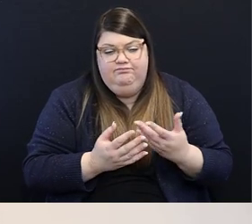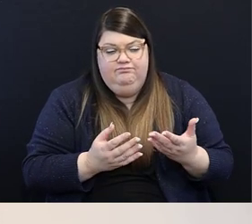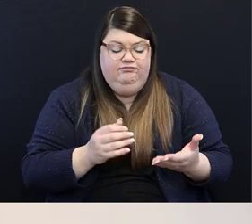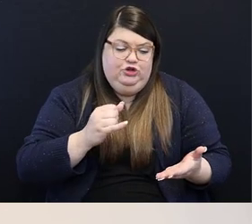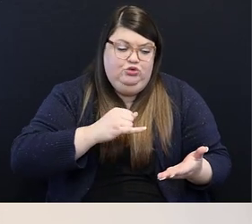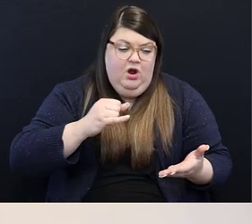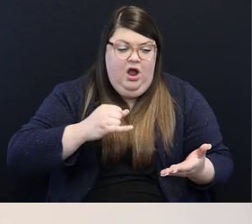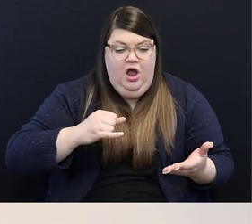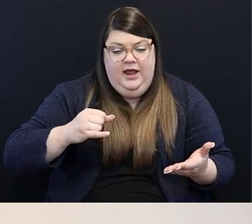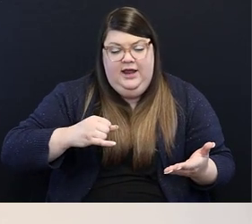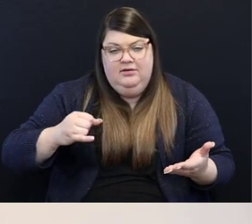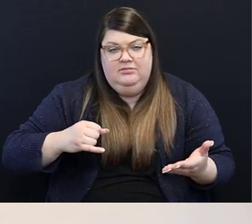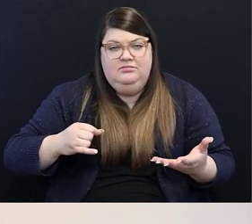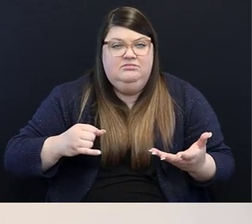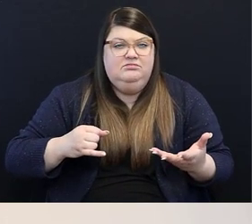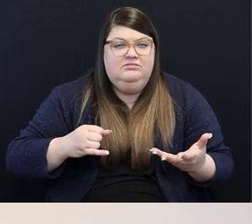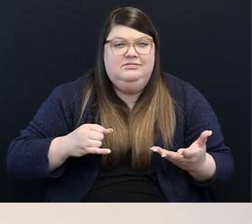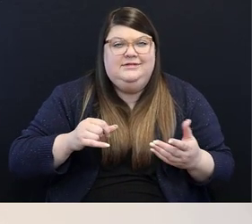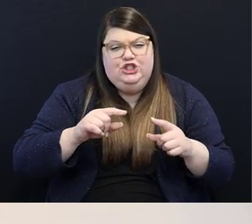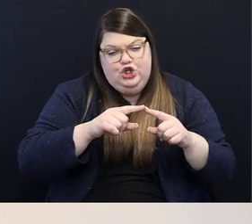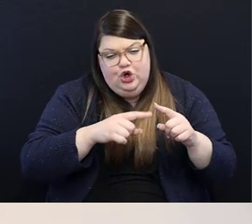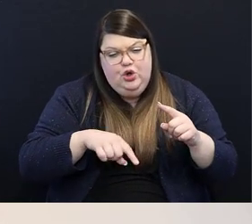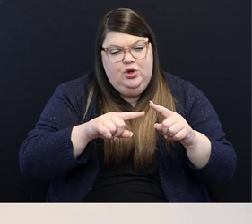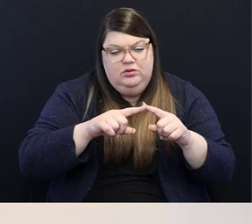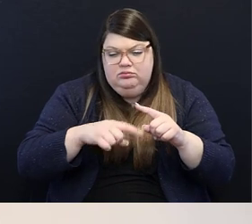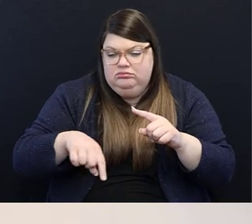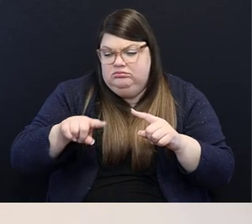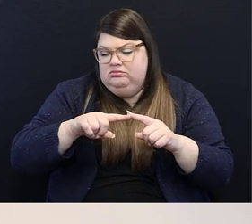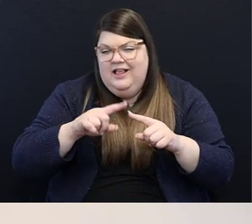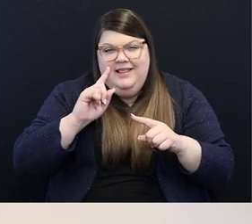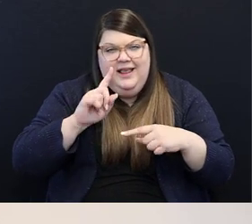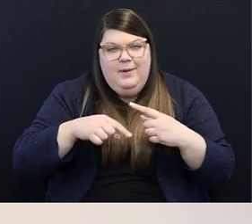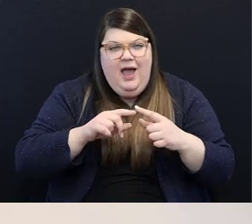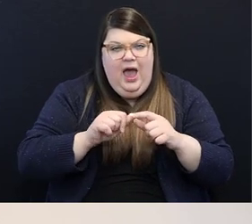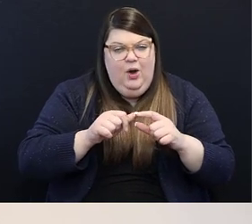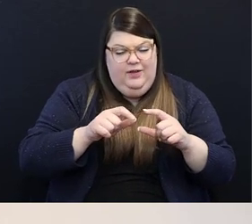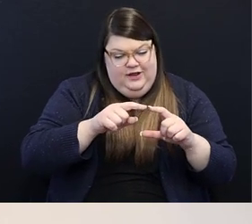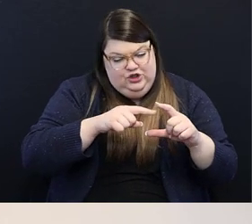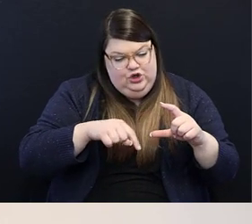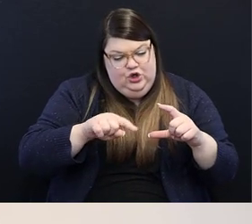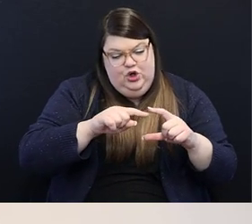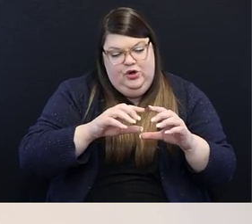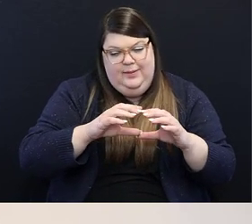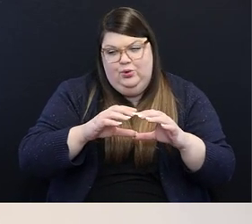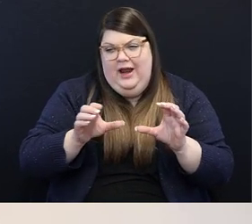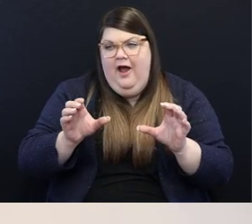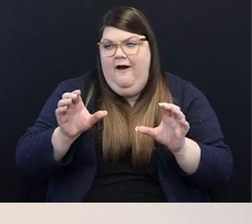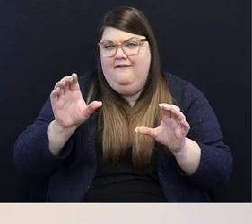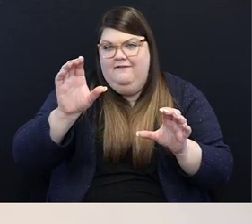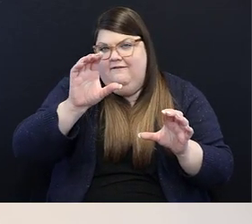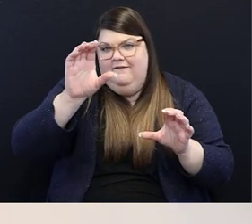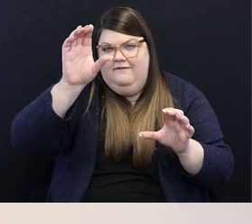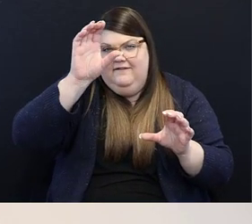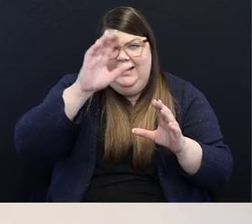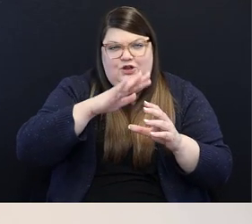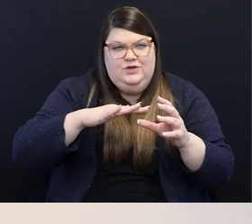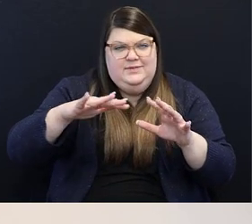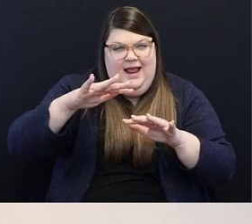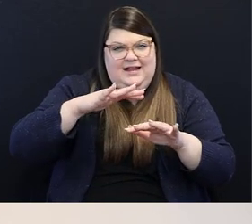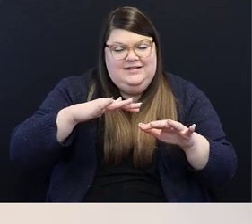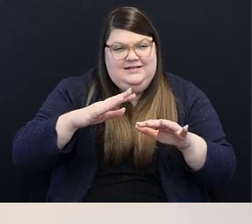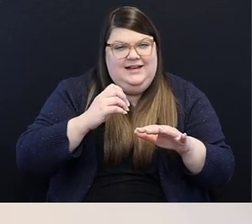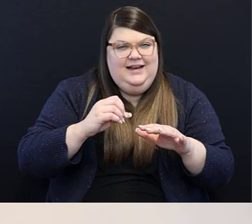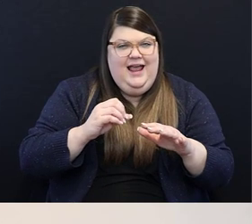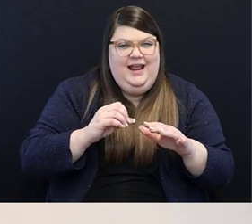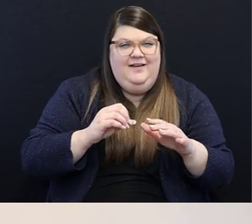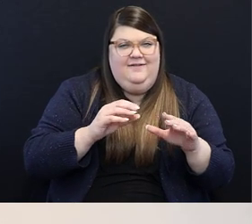these circular shapes and thinking about how the circle could break off into space and sort of mirror